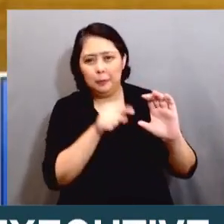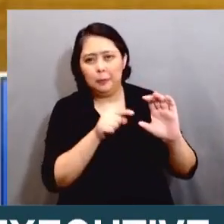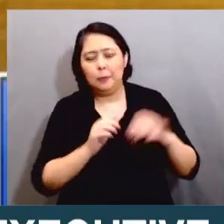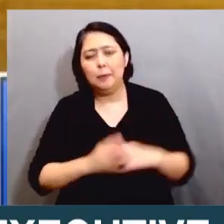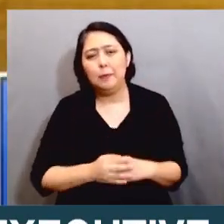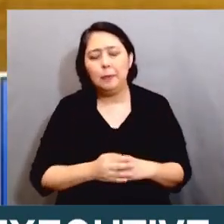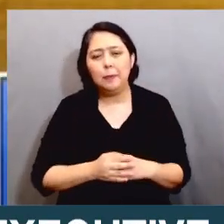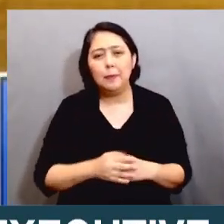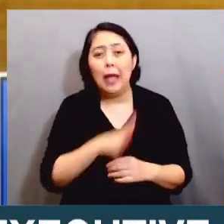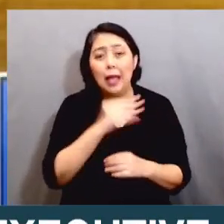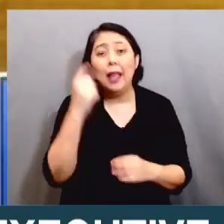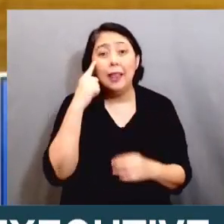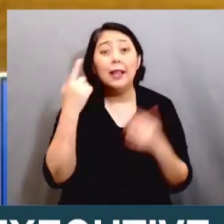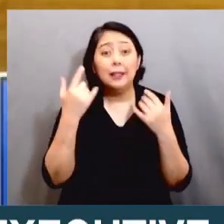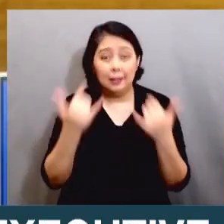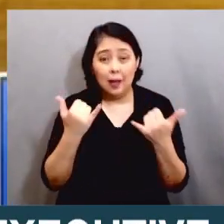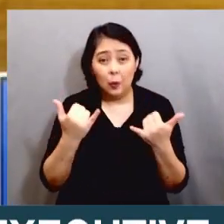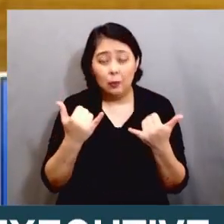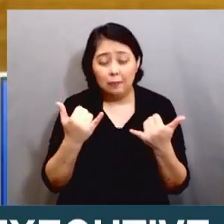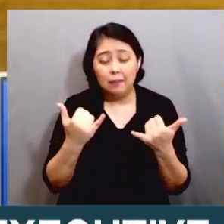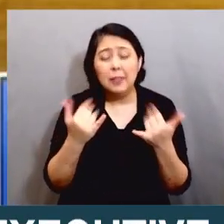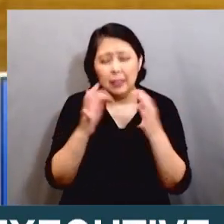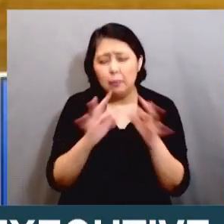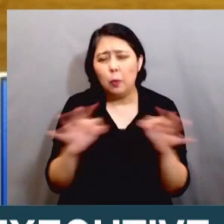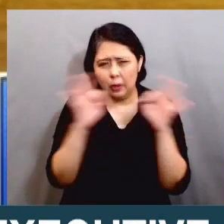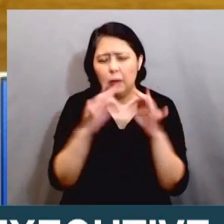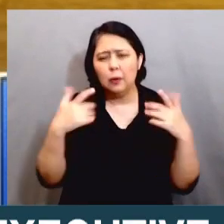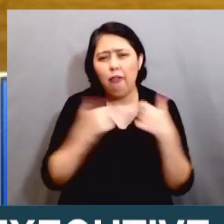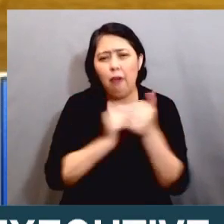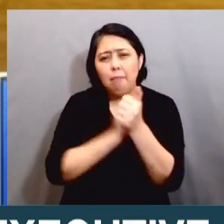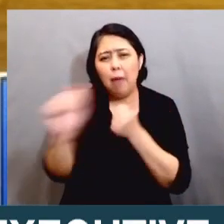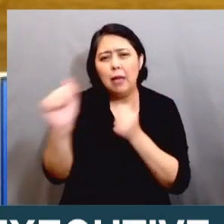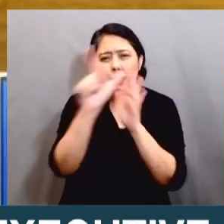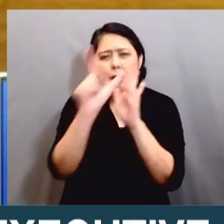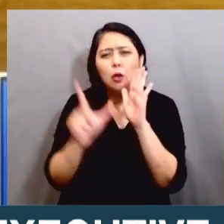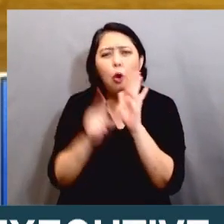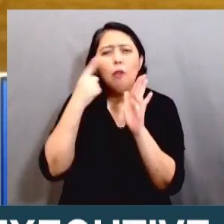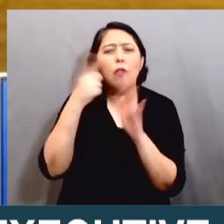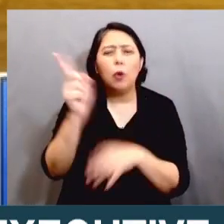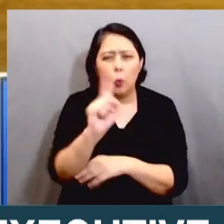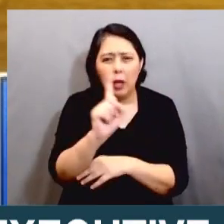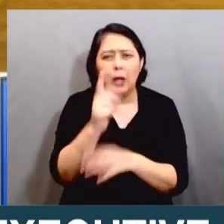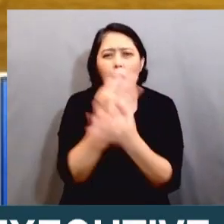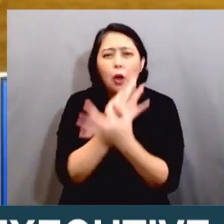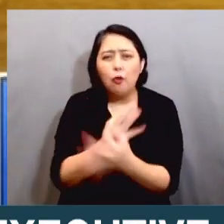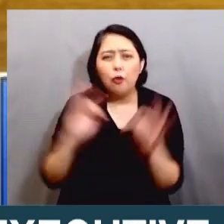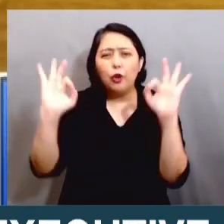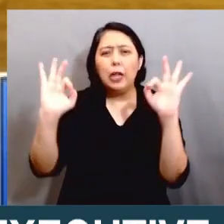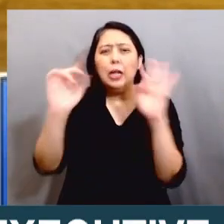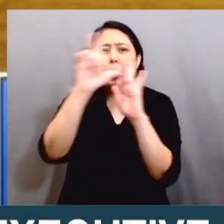for us to pass a law providing free legal assistance